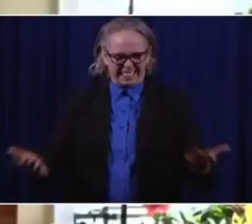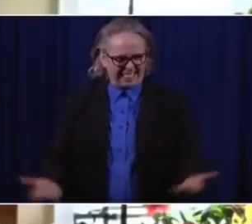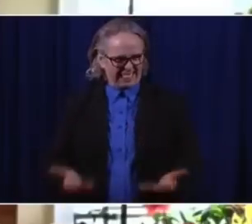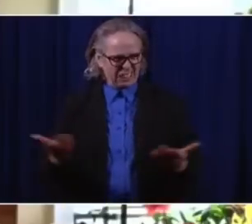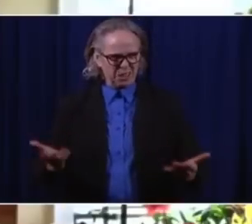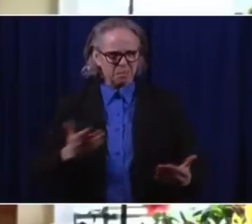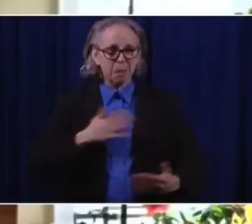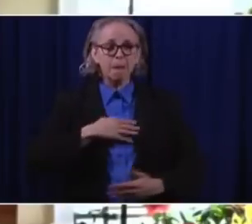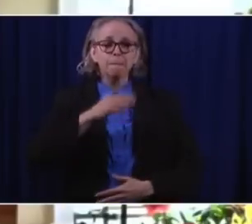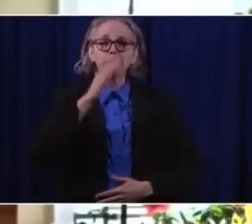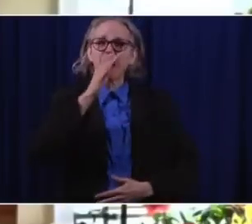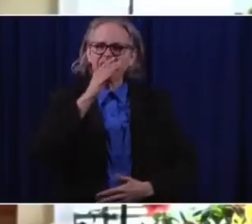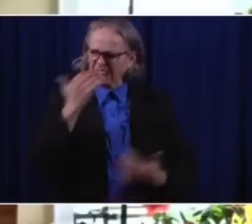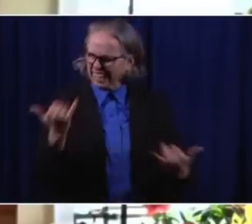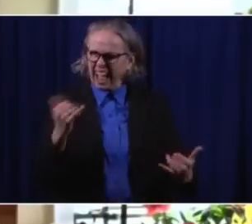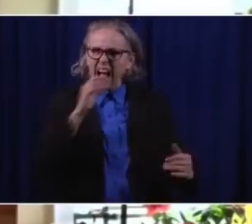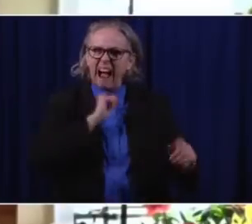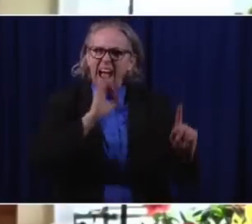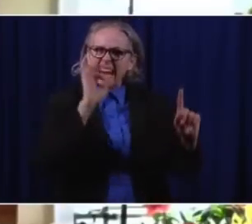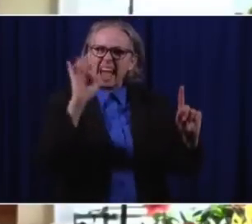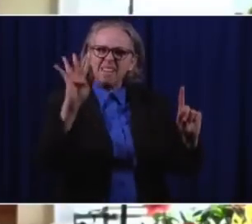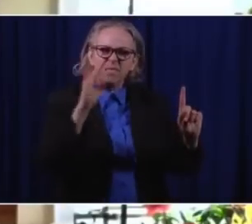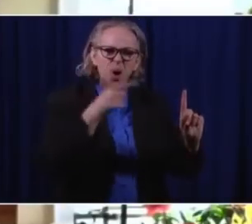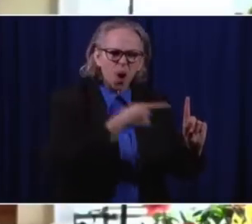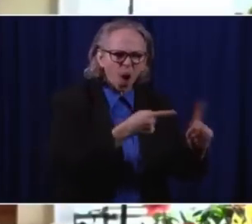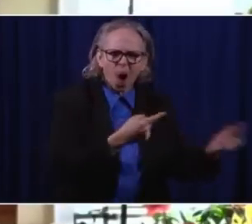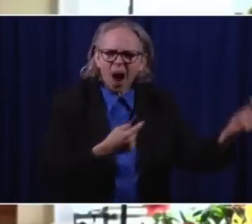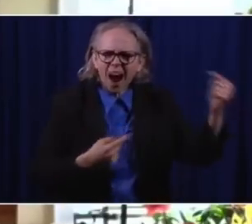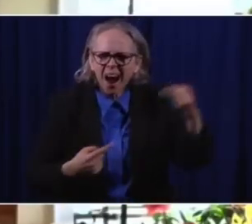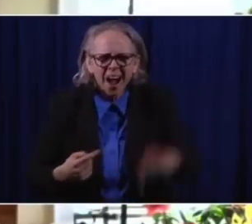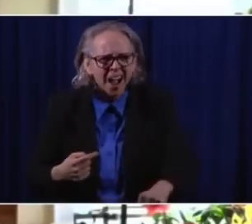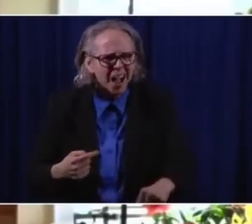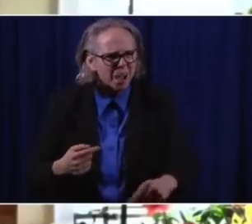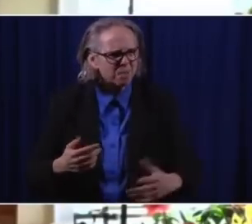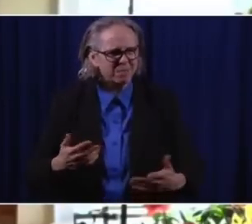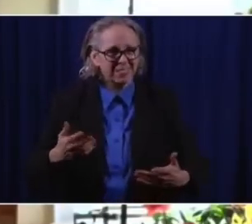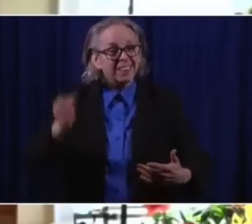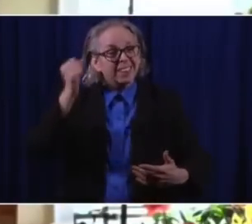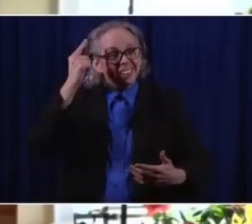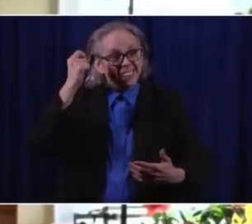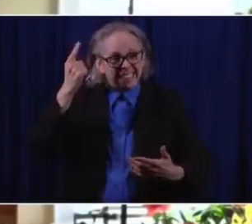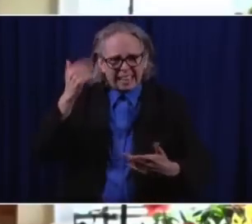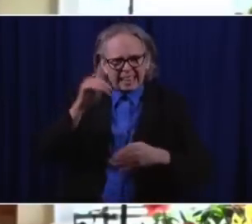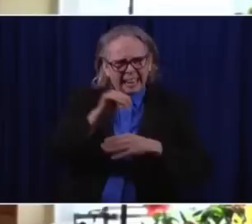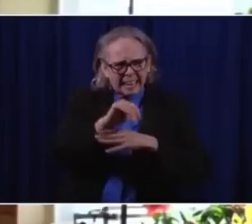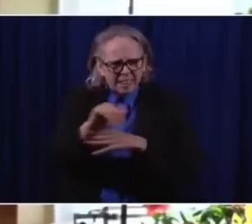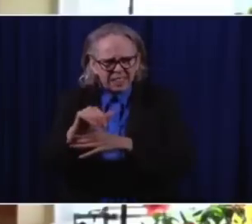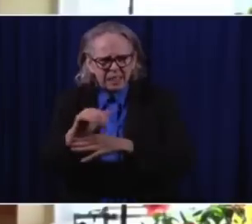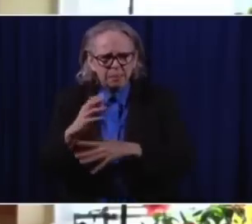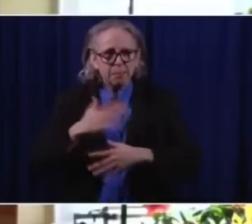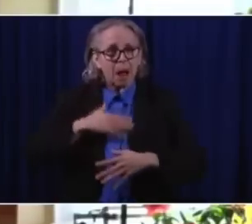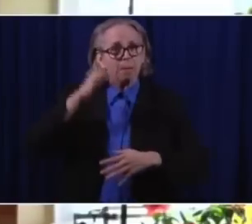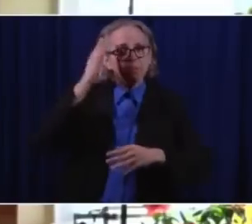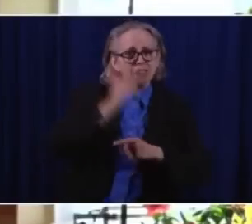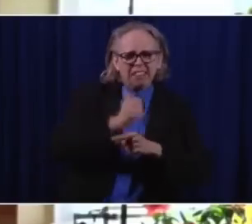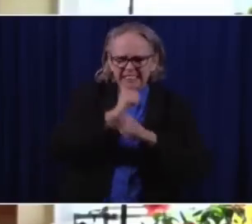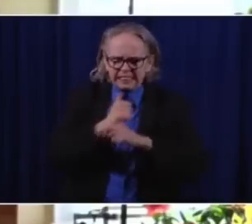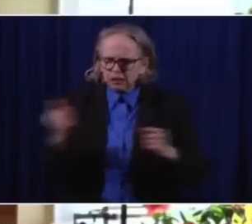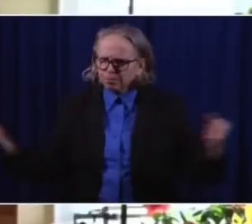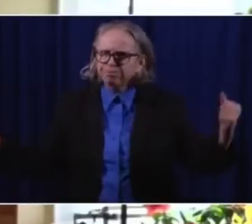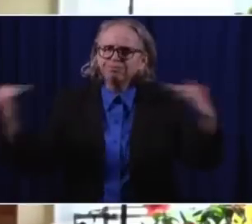mother, and usually in the evening, my brothers and sisters come and their kids come too, and we have a great time. But this